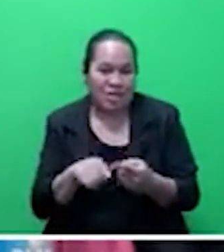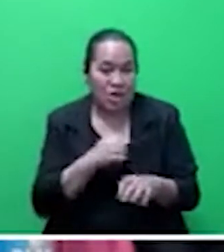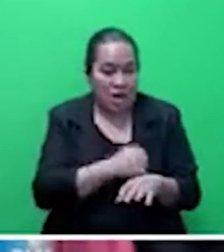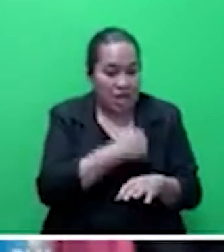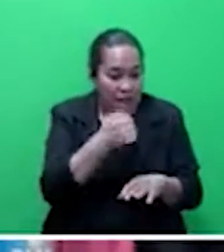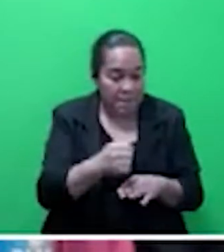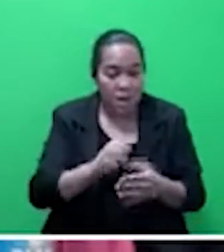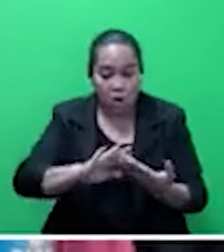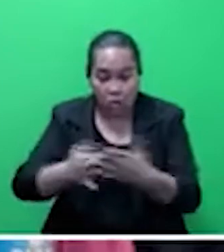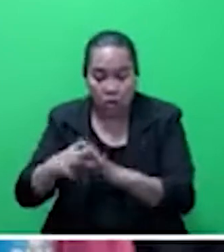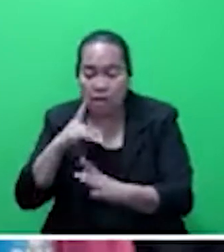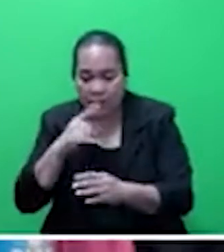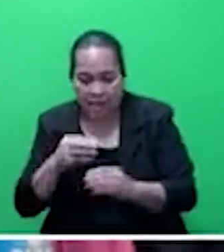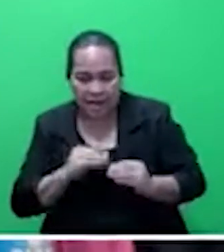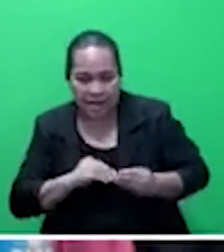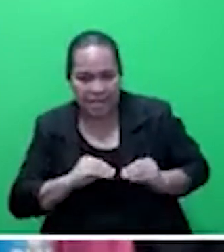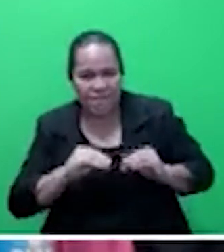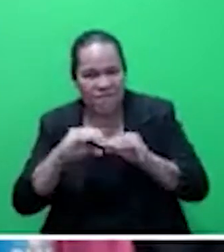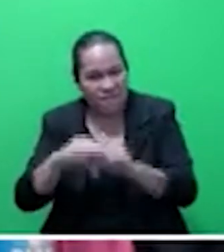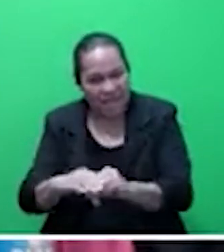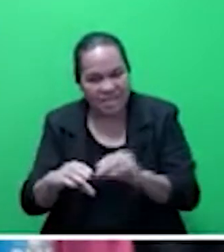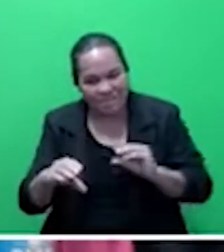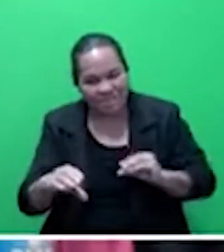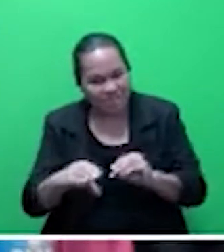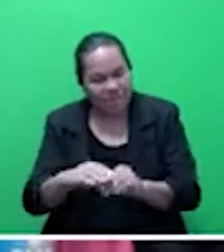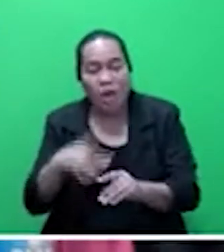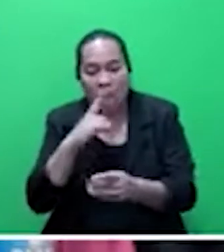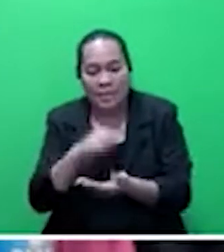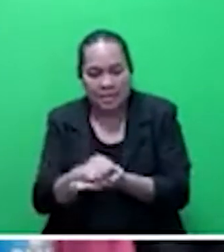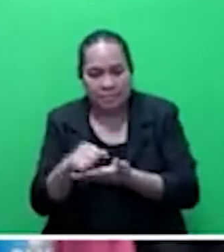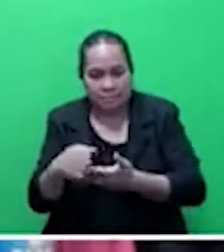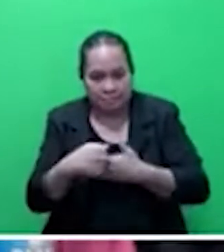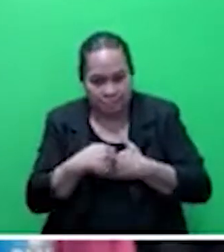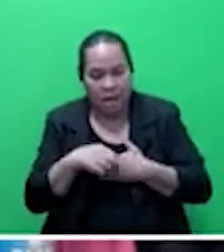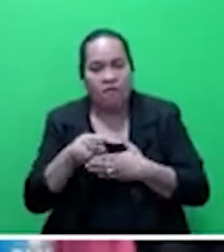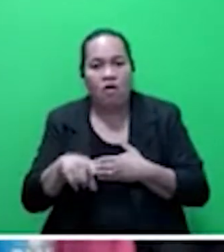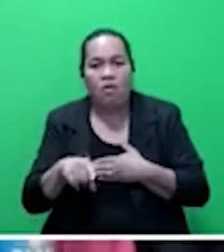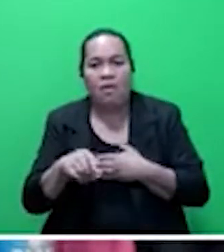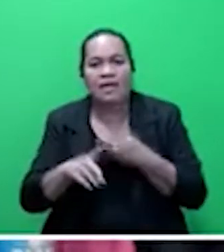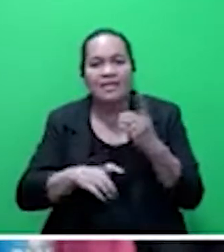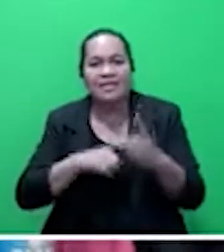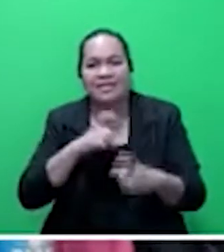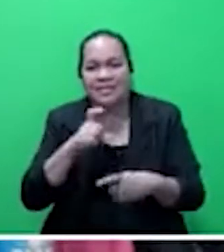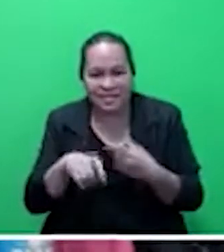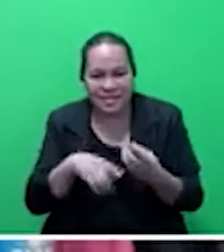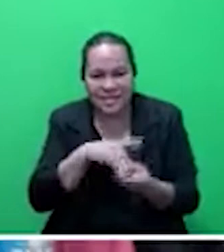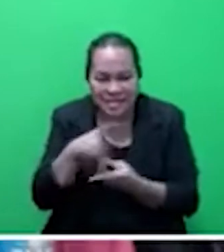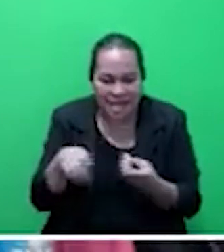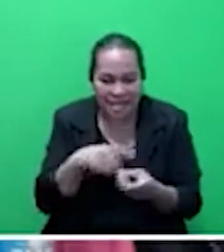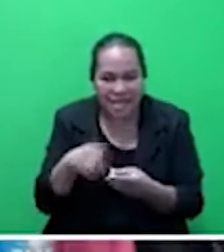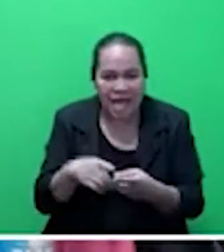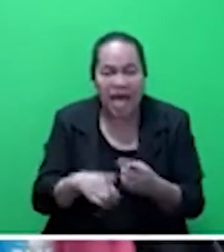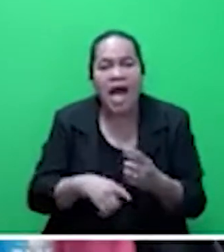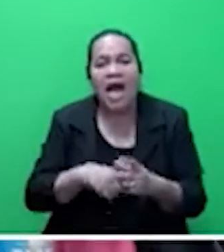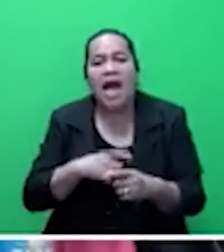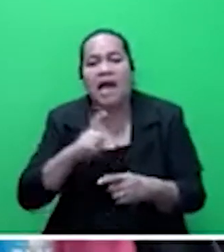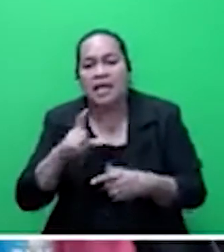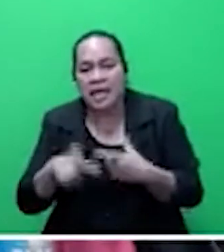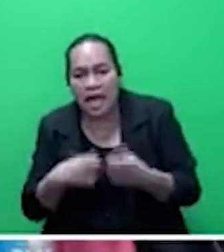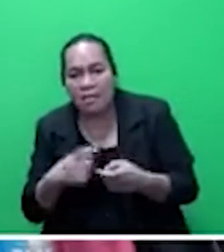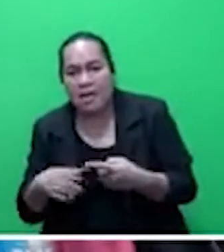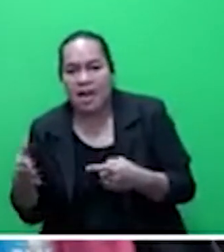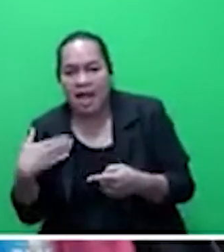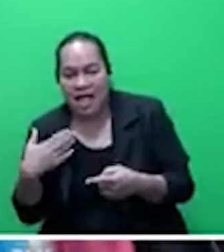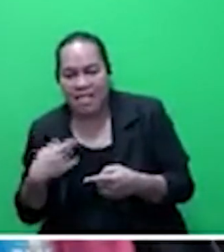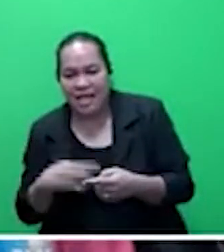community investments are safeguarded from disaster, climate and health and social risks. This